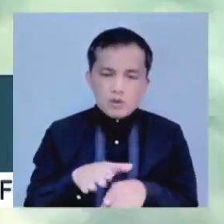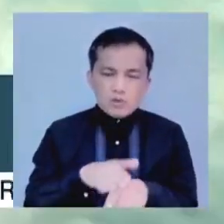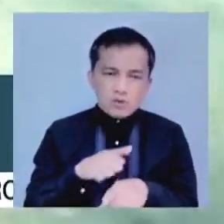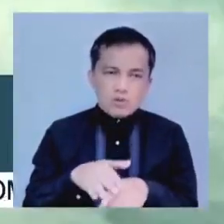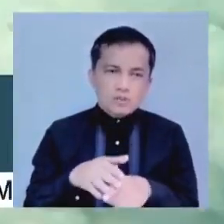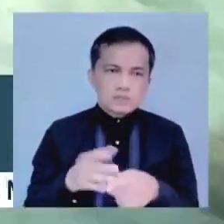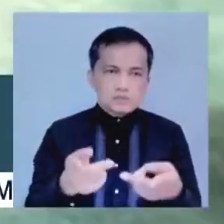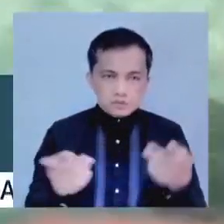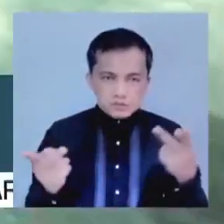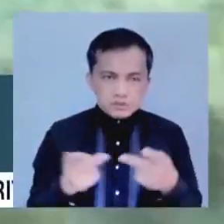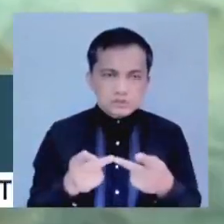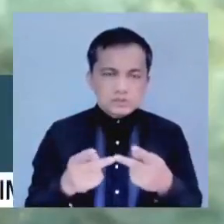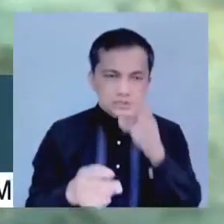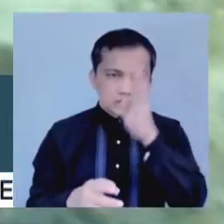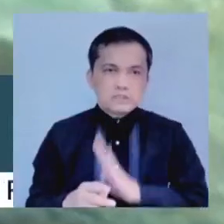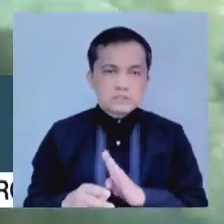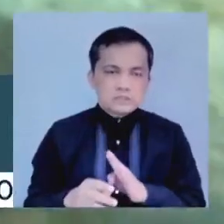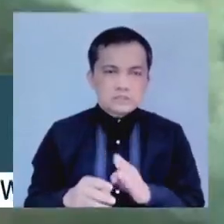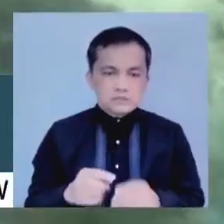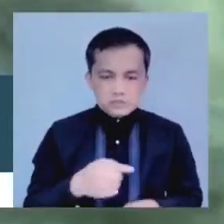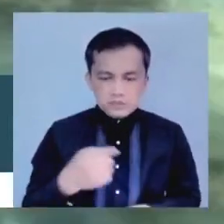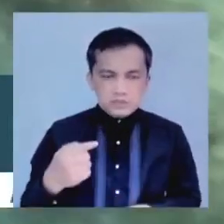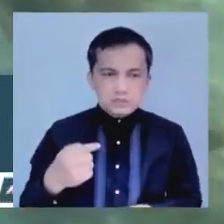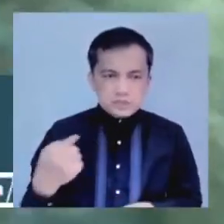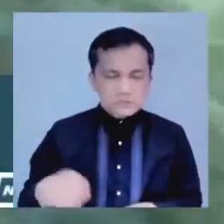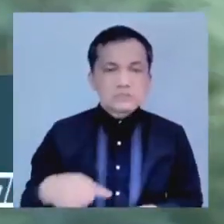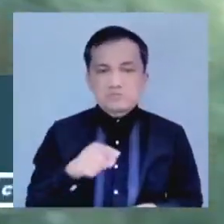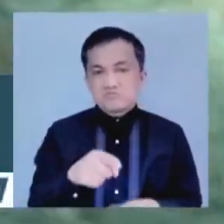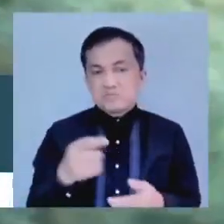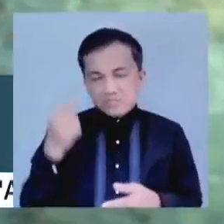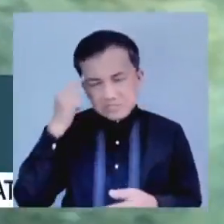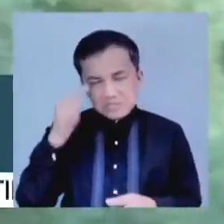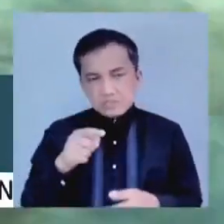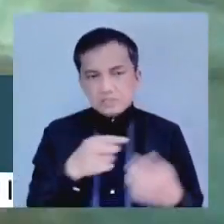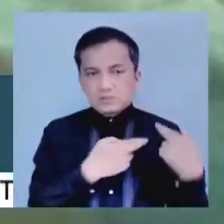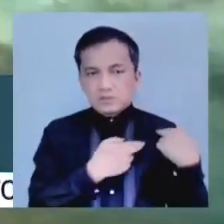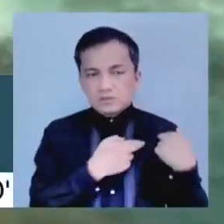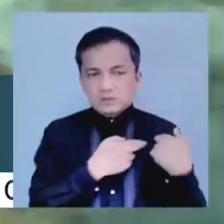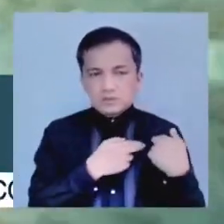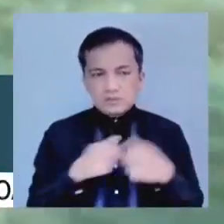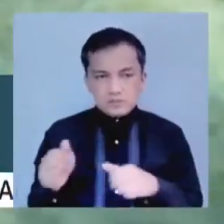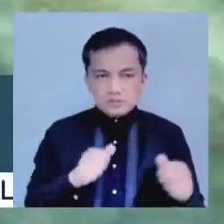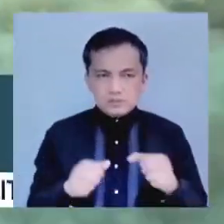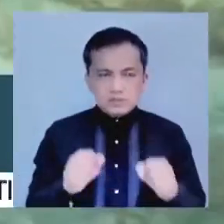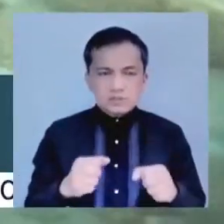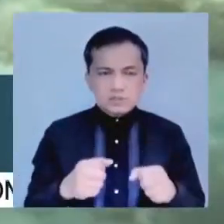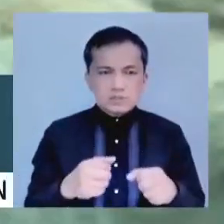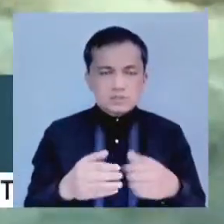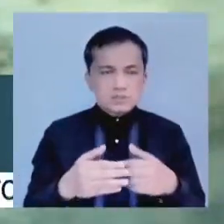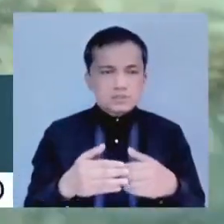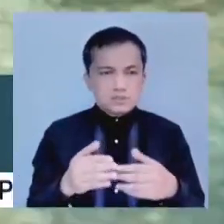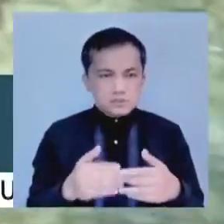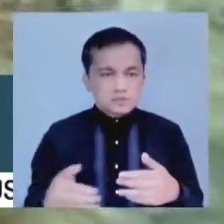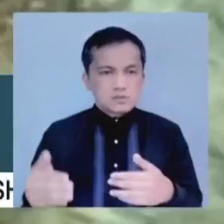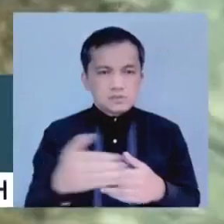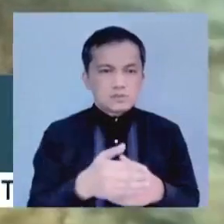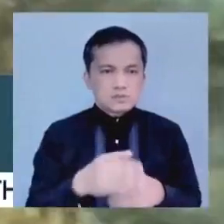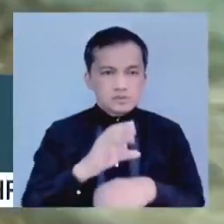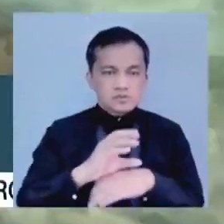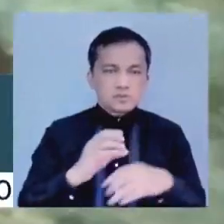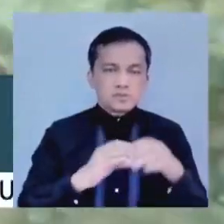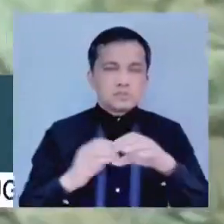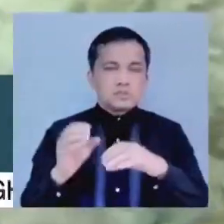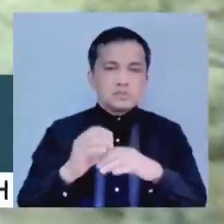PCG believes China is most likely behind it, and the activity could be a prelude to the construction of an artificial